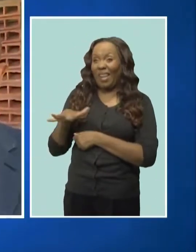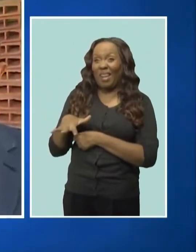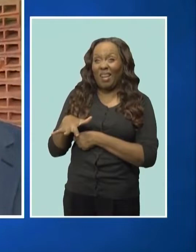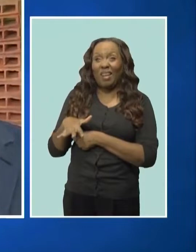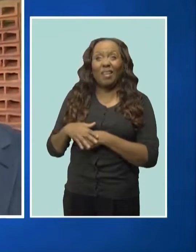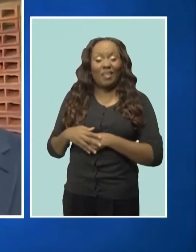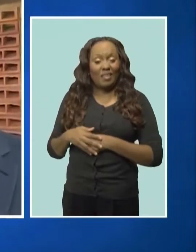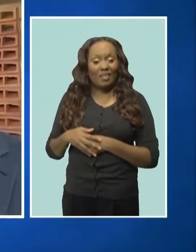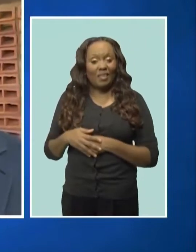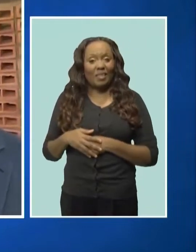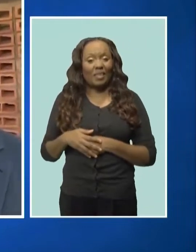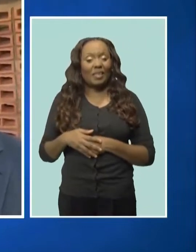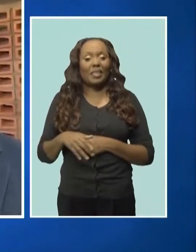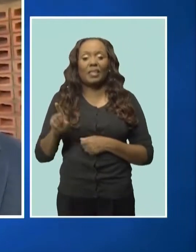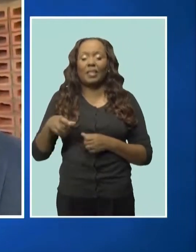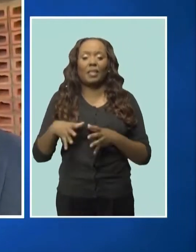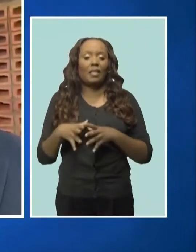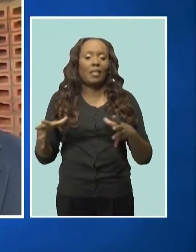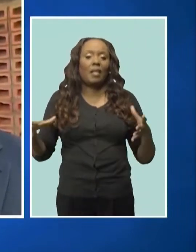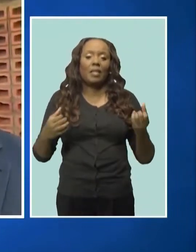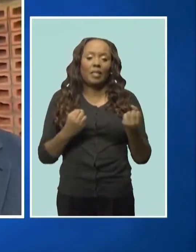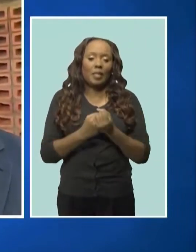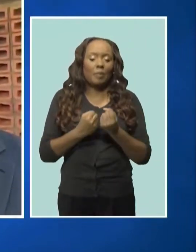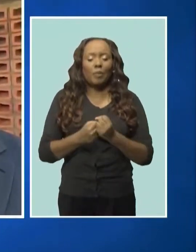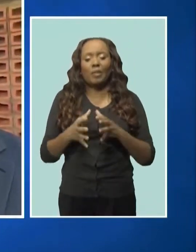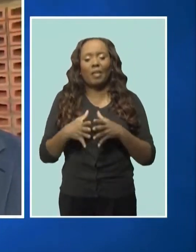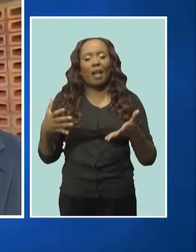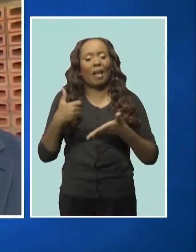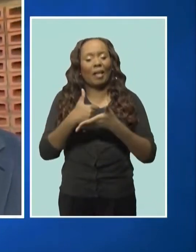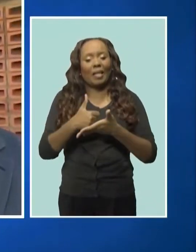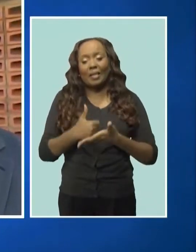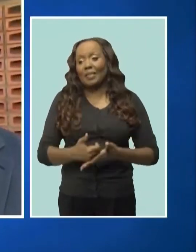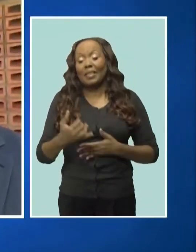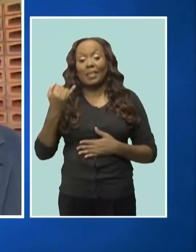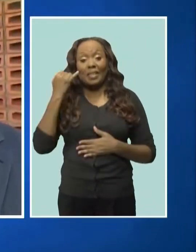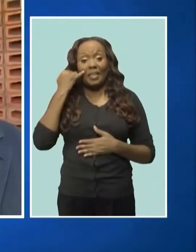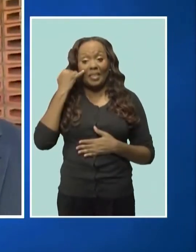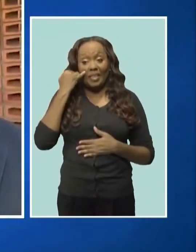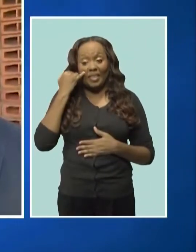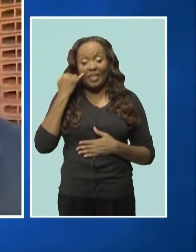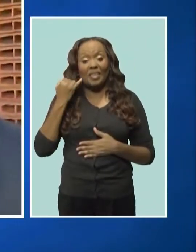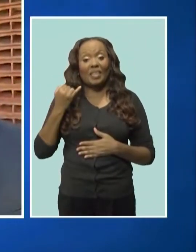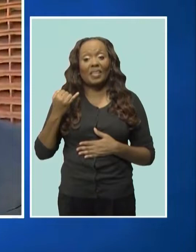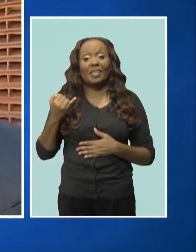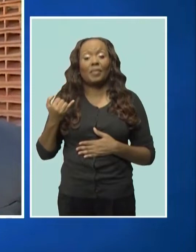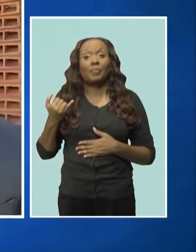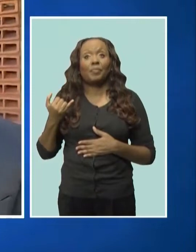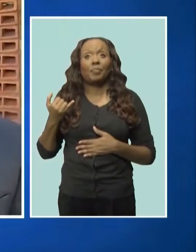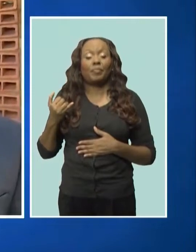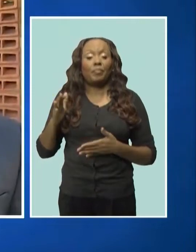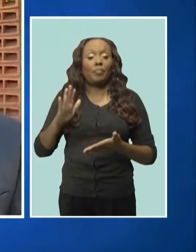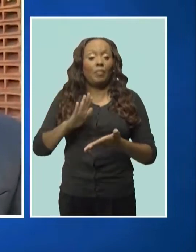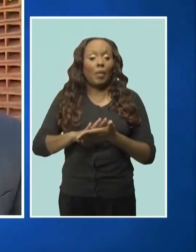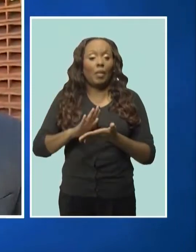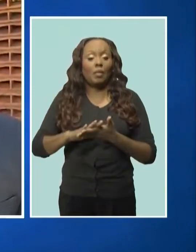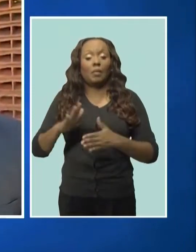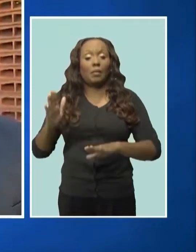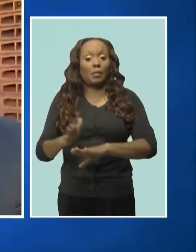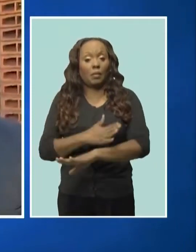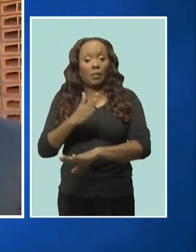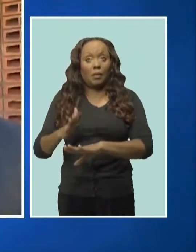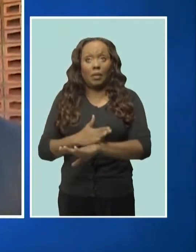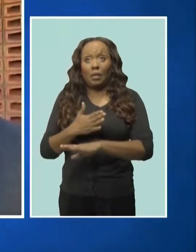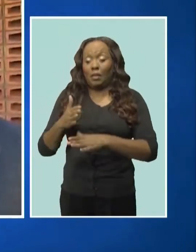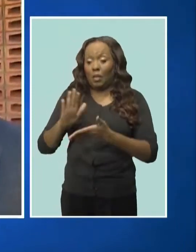and they need as much assistance as they can get. And I think that if we can get the school planned to be improved, it